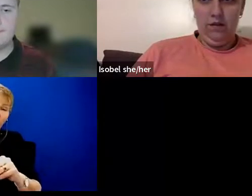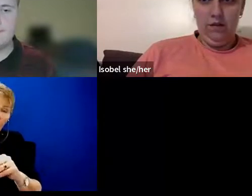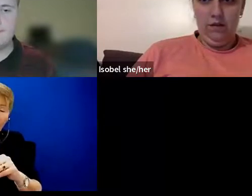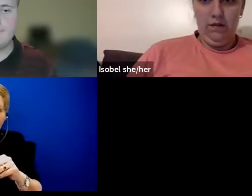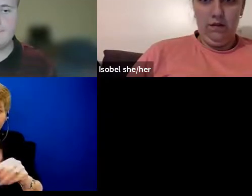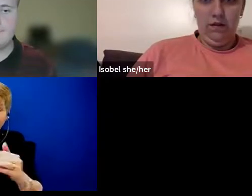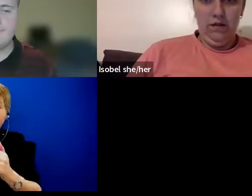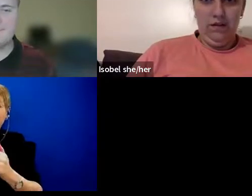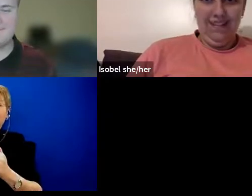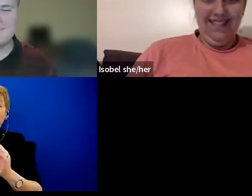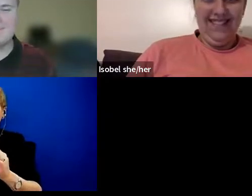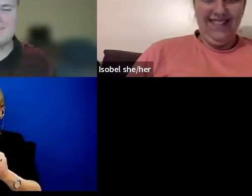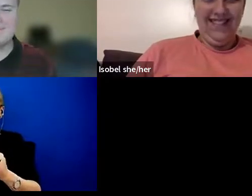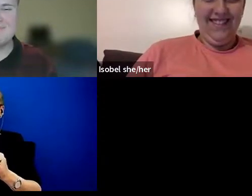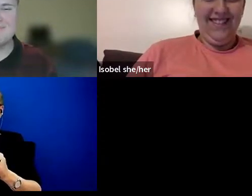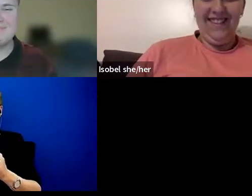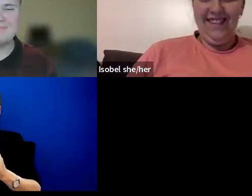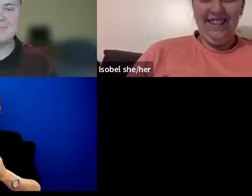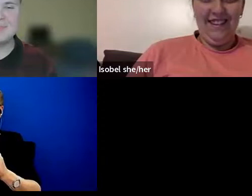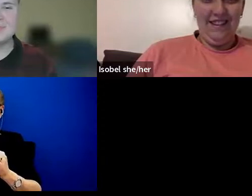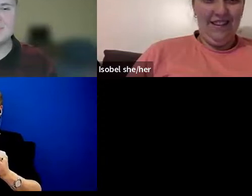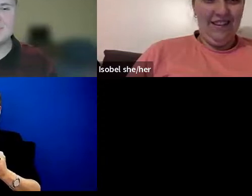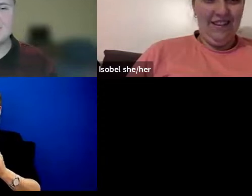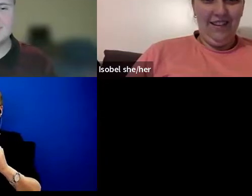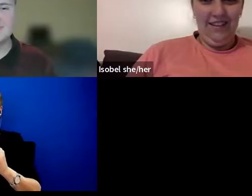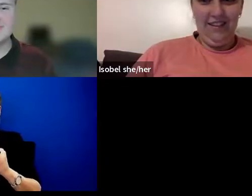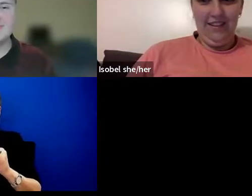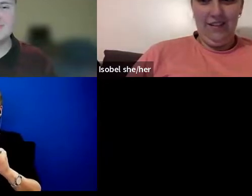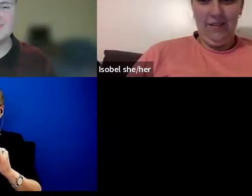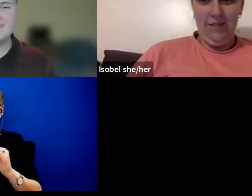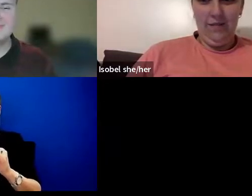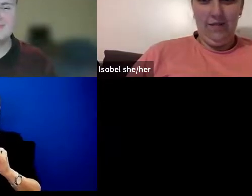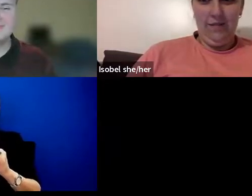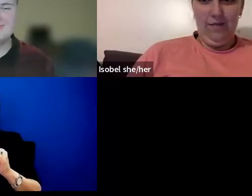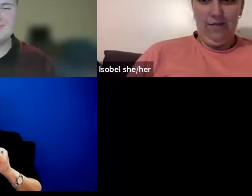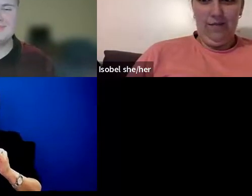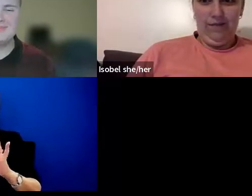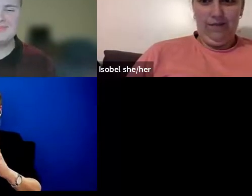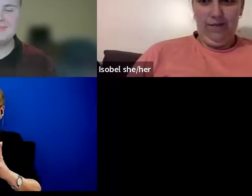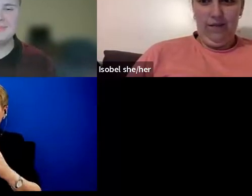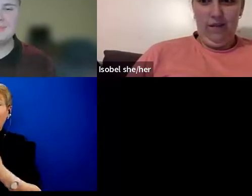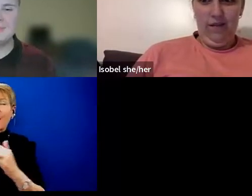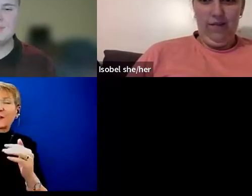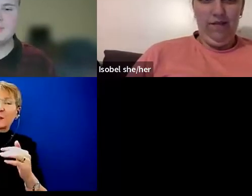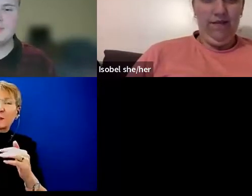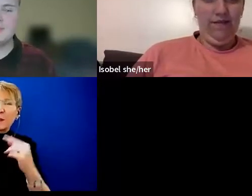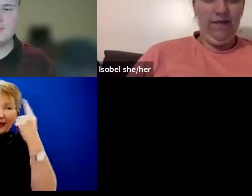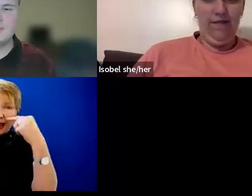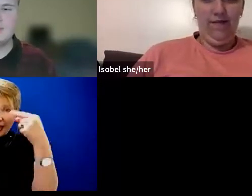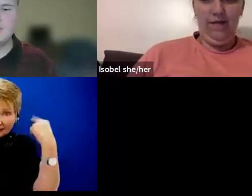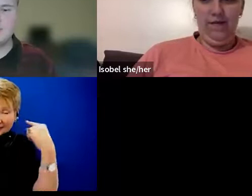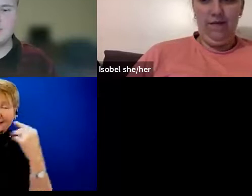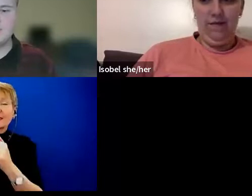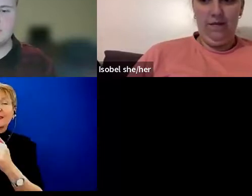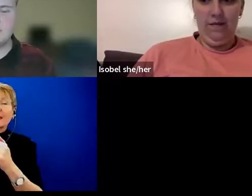certain age, over the number 40, close to the number 50, I have black glasses and fairly